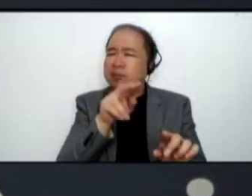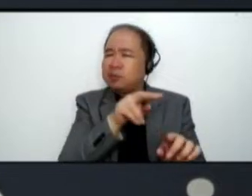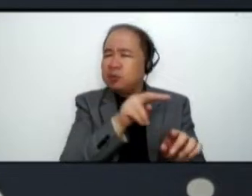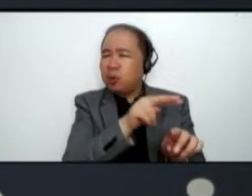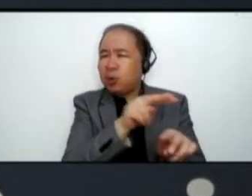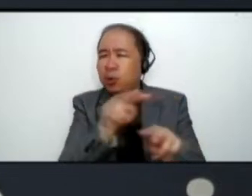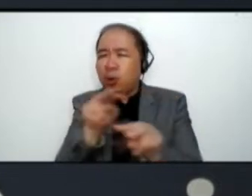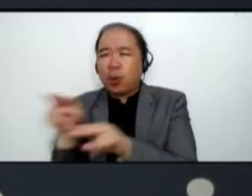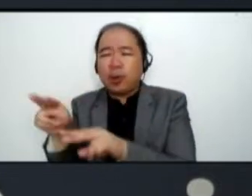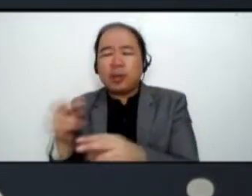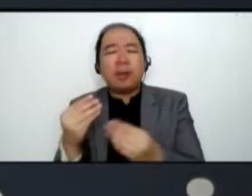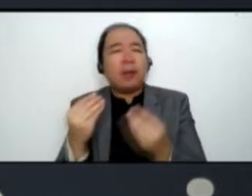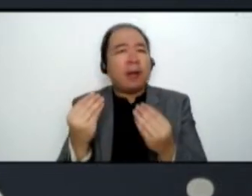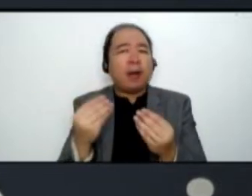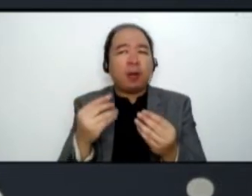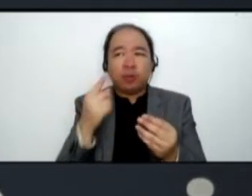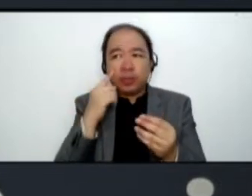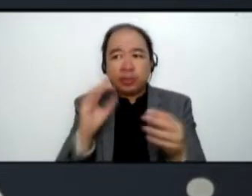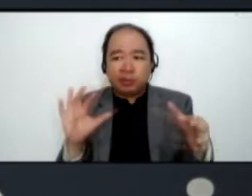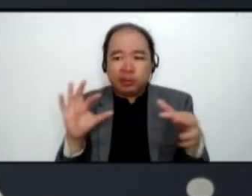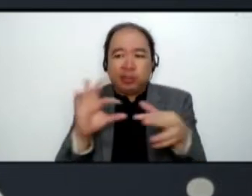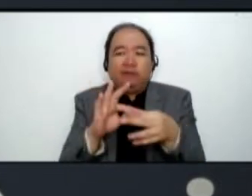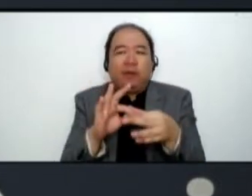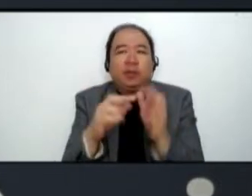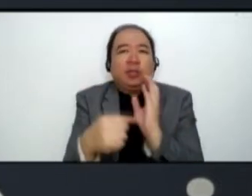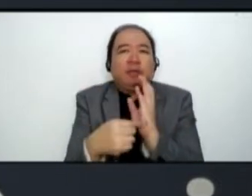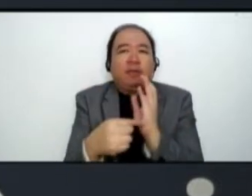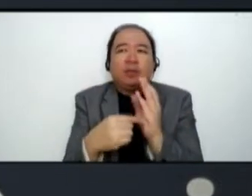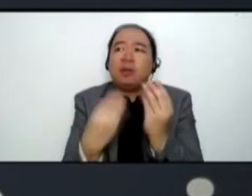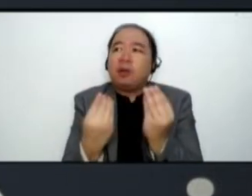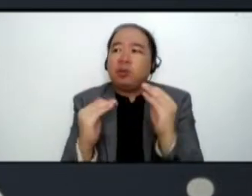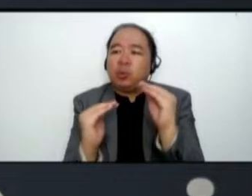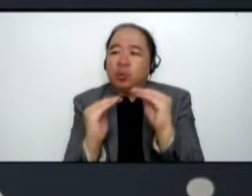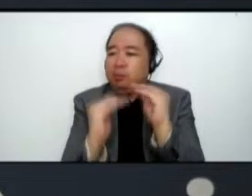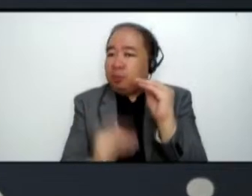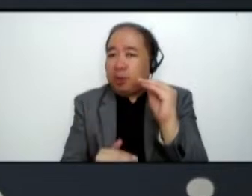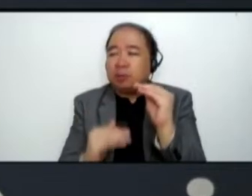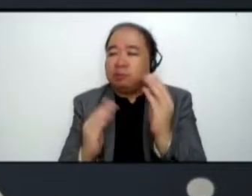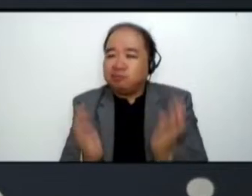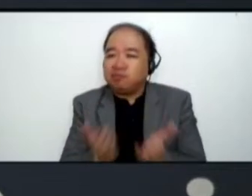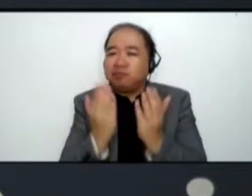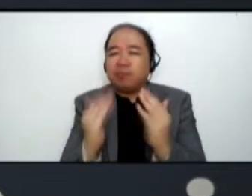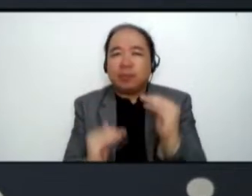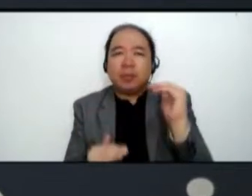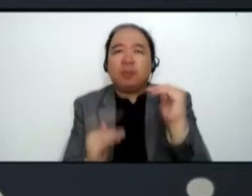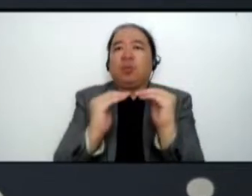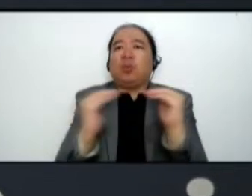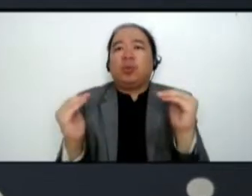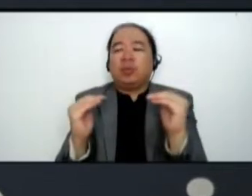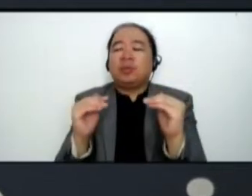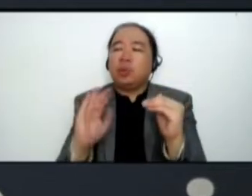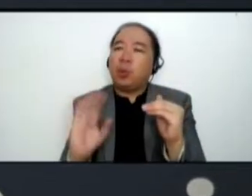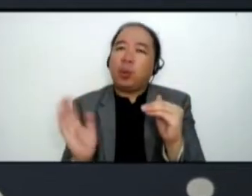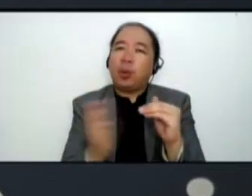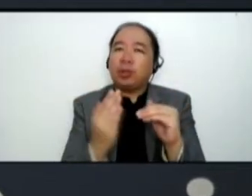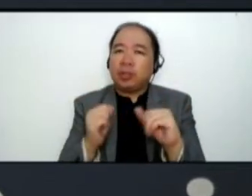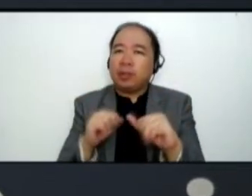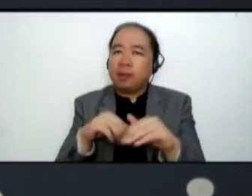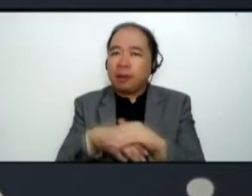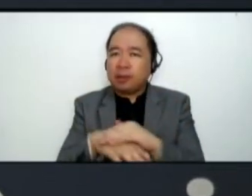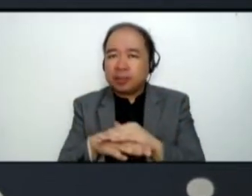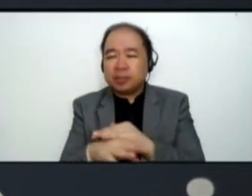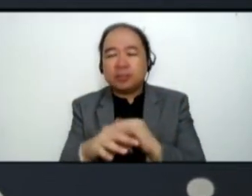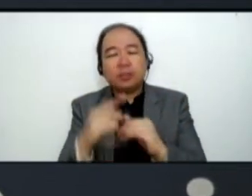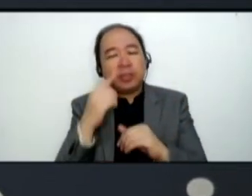divide and created an enabling ecosystem? Let me outline 3 areas that I think are important. Starts